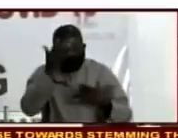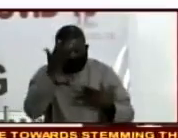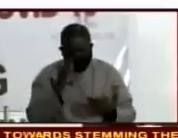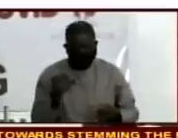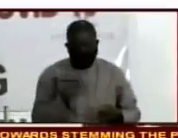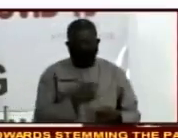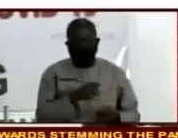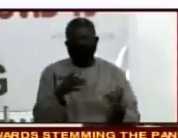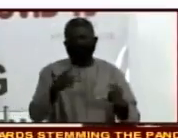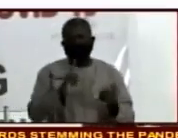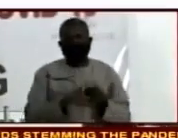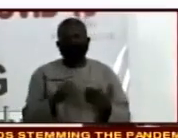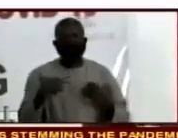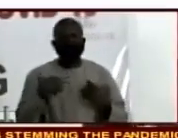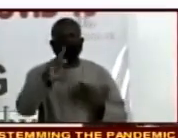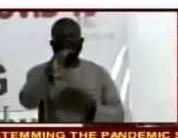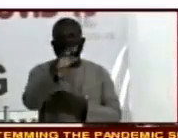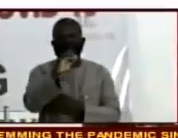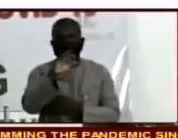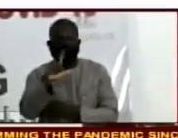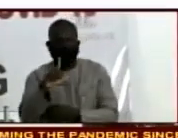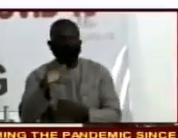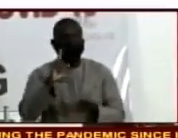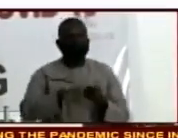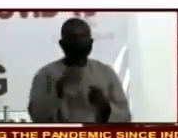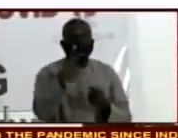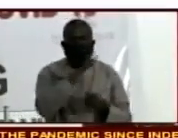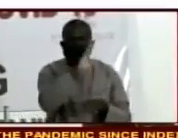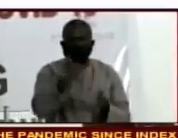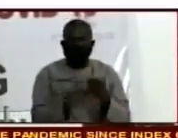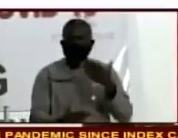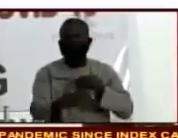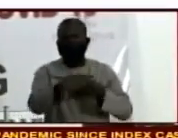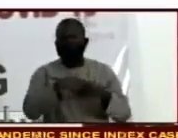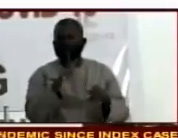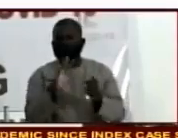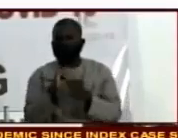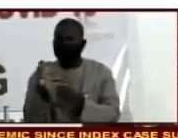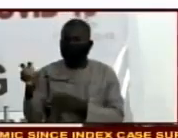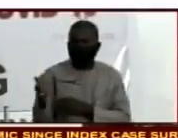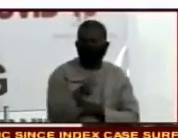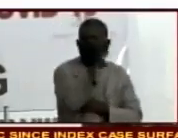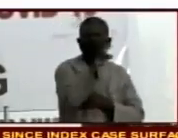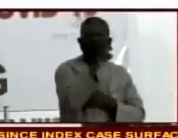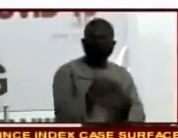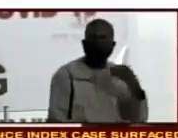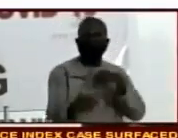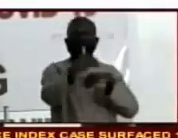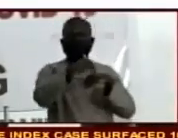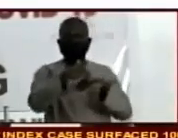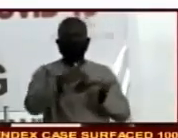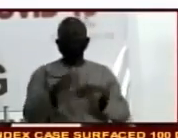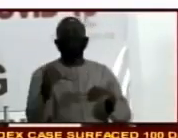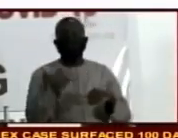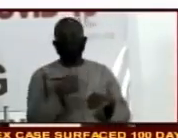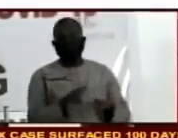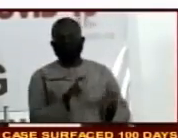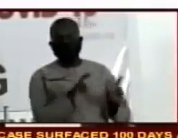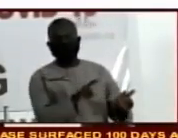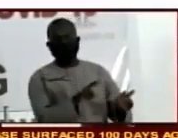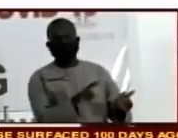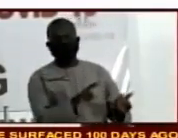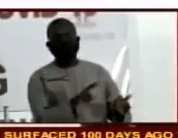to manage and monitor all returning travelers in Nigeria. So once they came into the airport, our 5 major international airports, of which